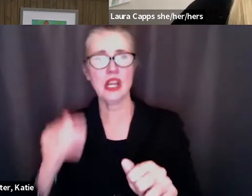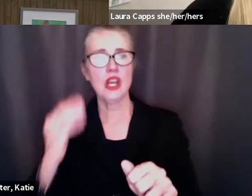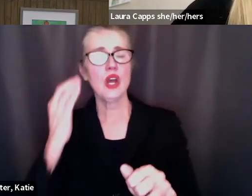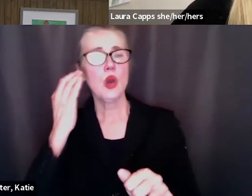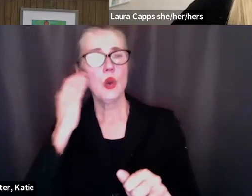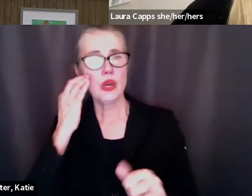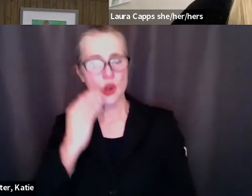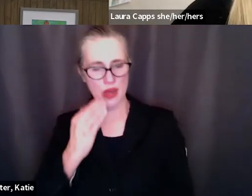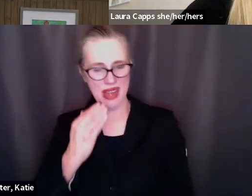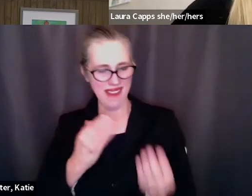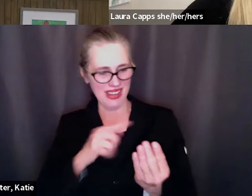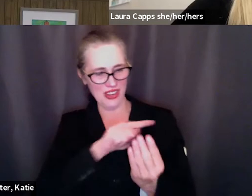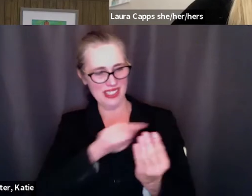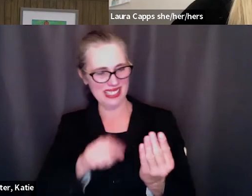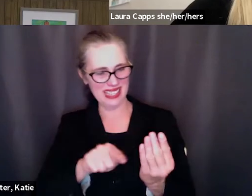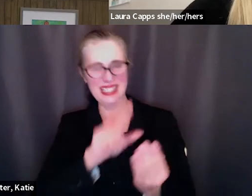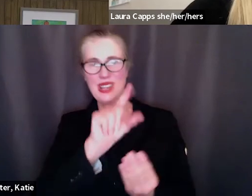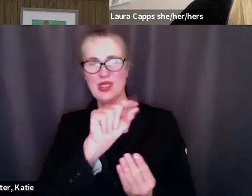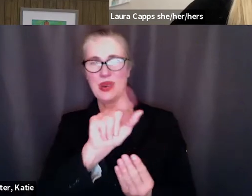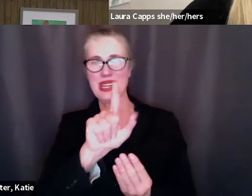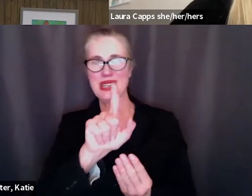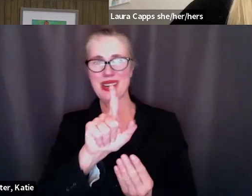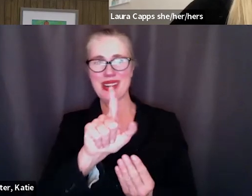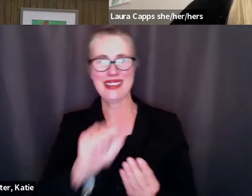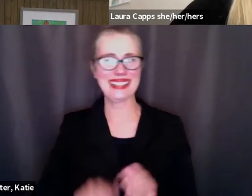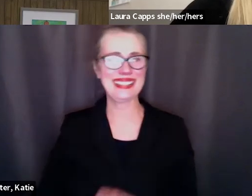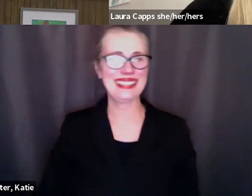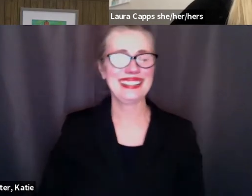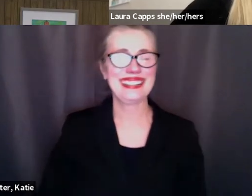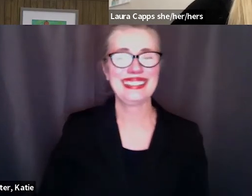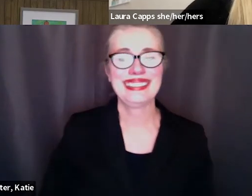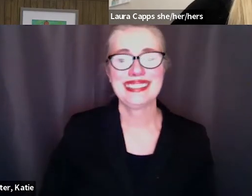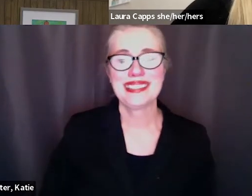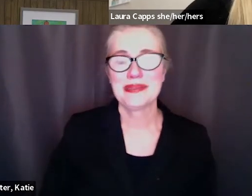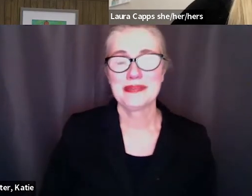hands in front of us that's what somebody will ask